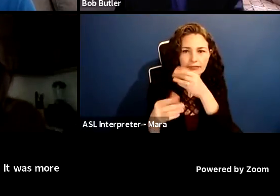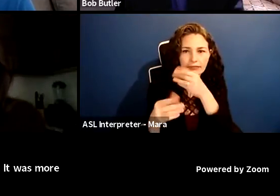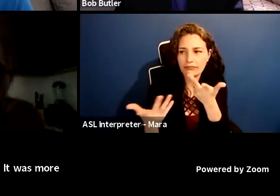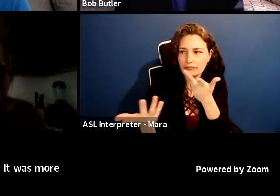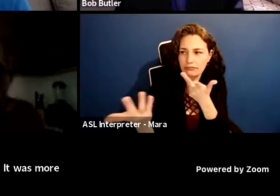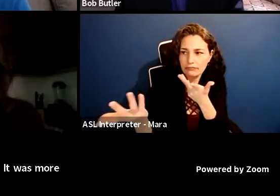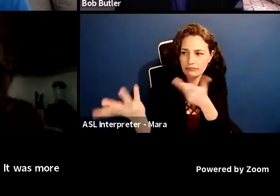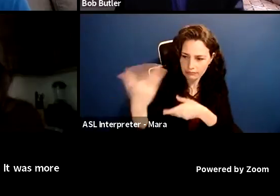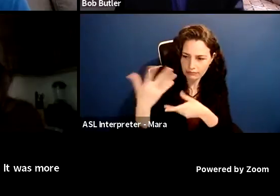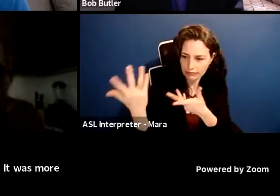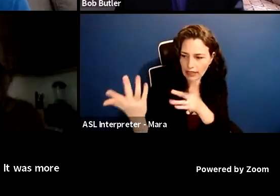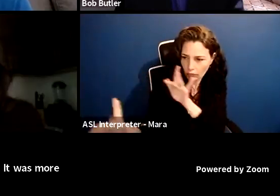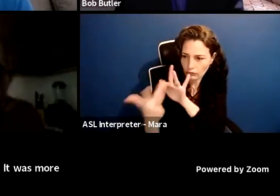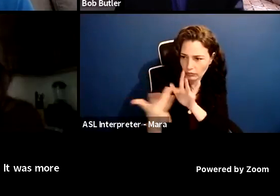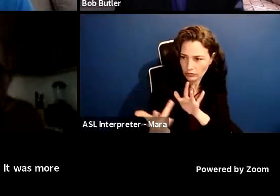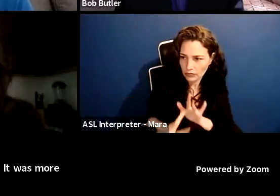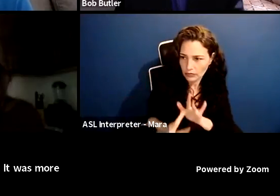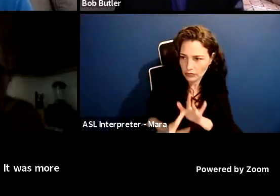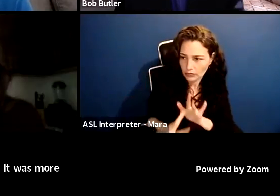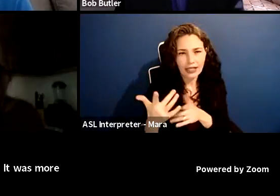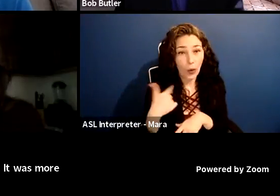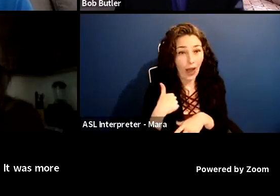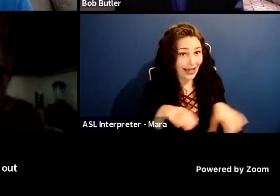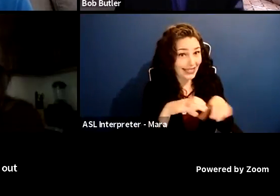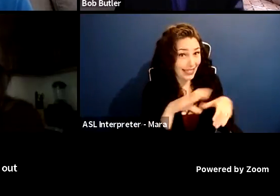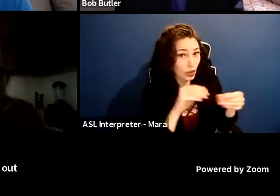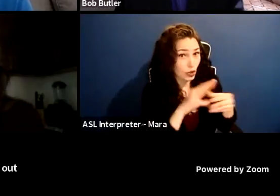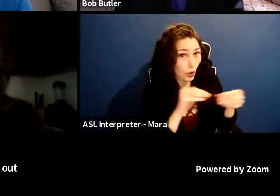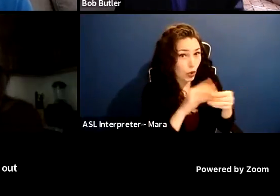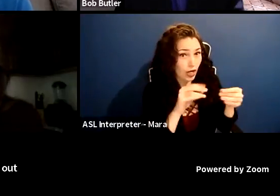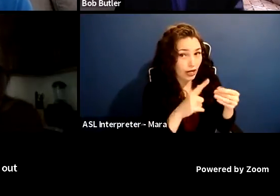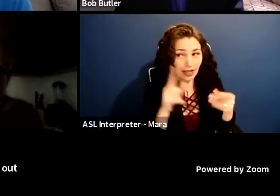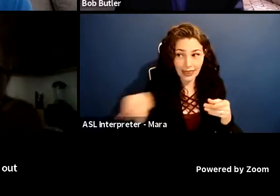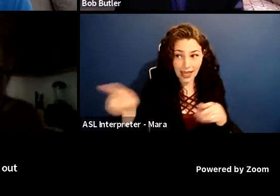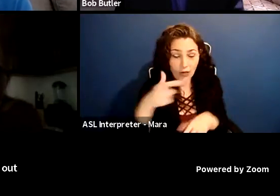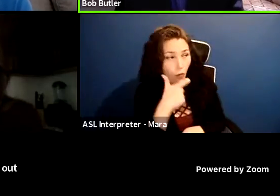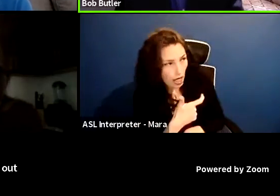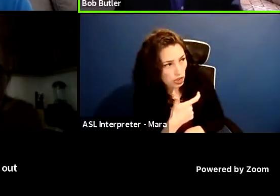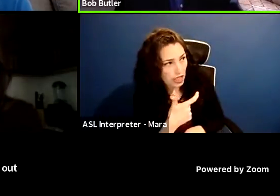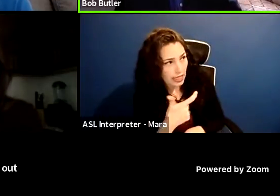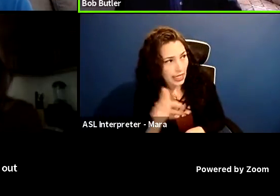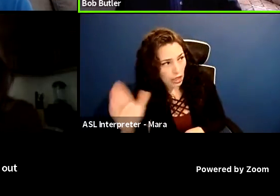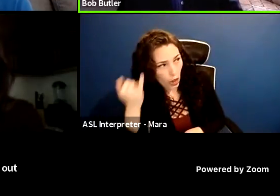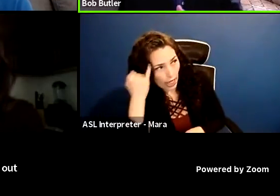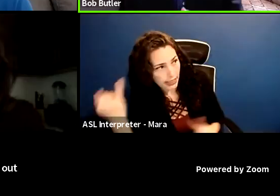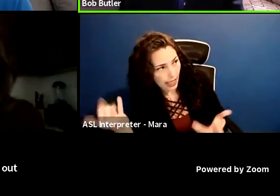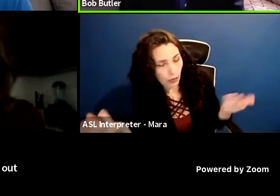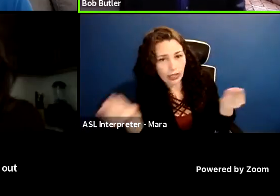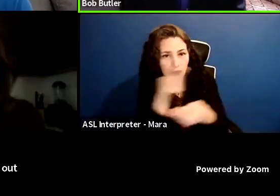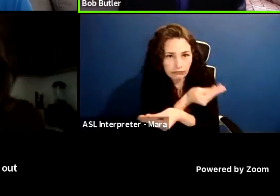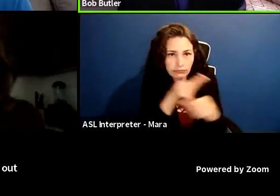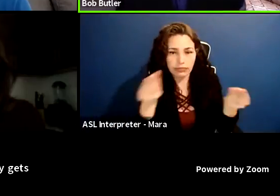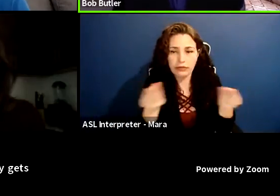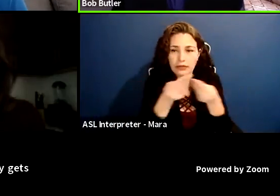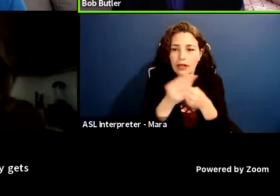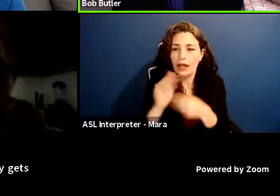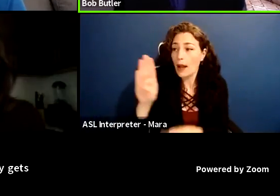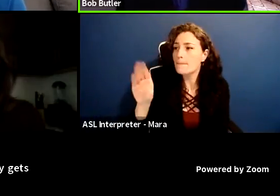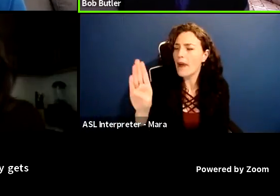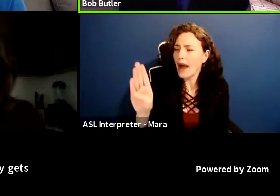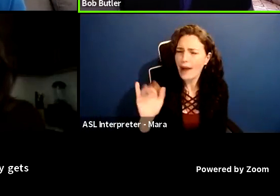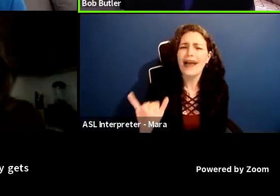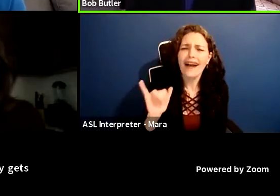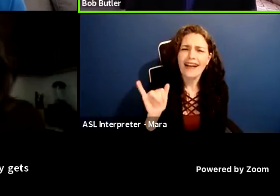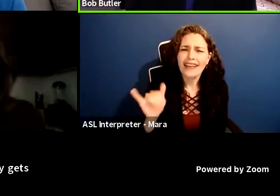they've seen this story, and now they have a story idea. So it definitely gets easier. Yeah, you have a story idea. They have a story idea,